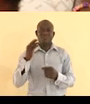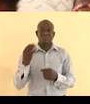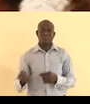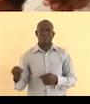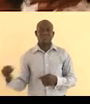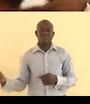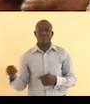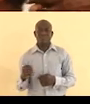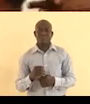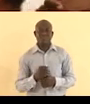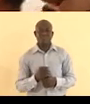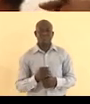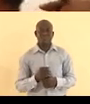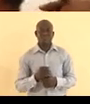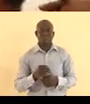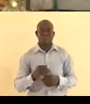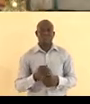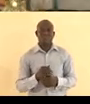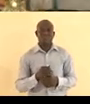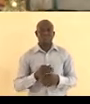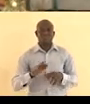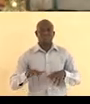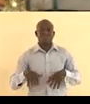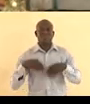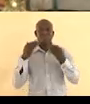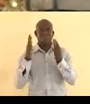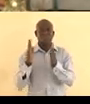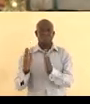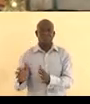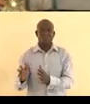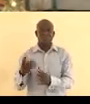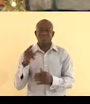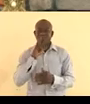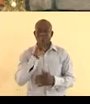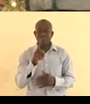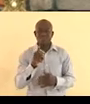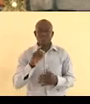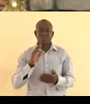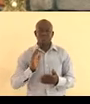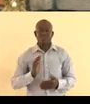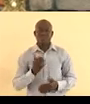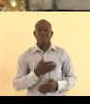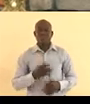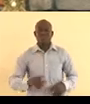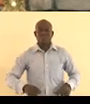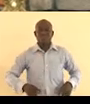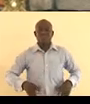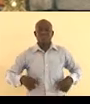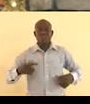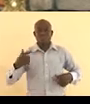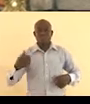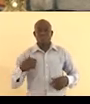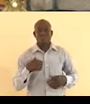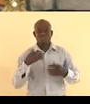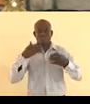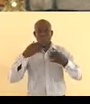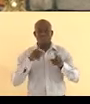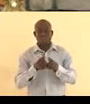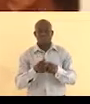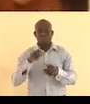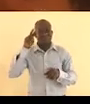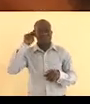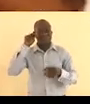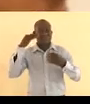that? How we live out the truth or live out our lie. I mean, Nigeria, for example, we have been living a